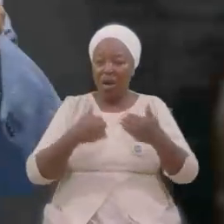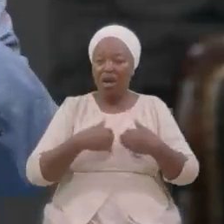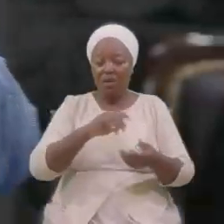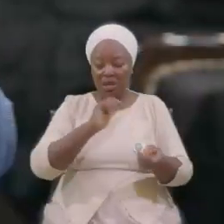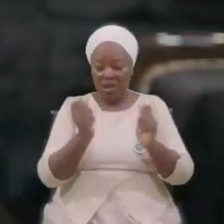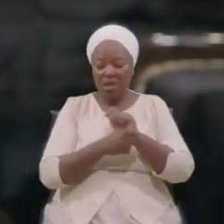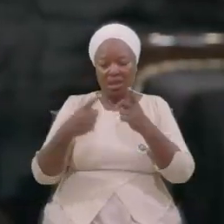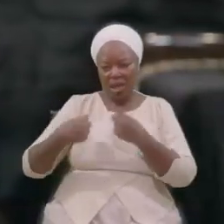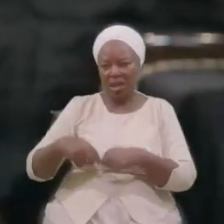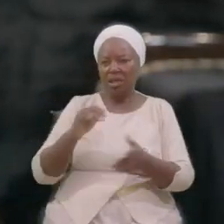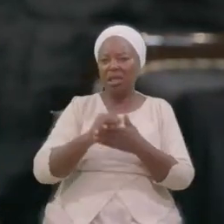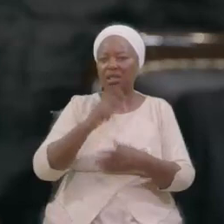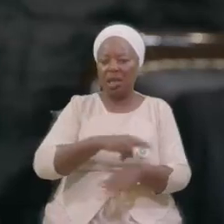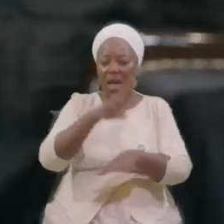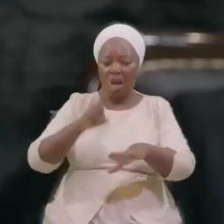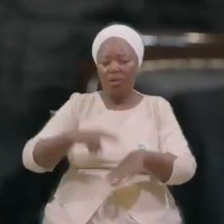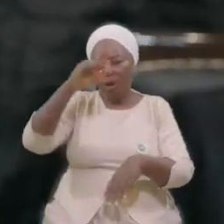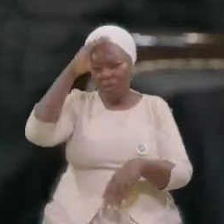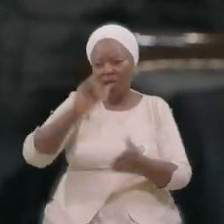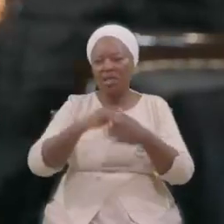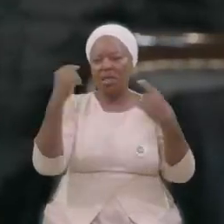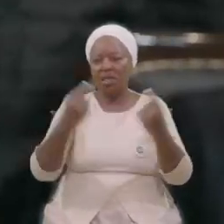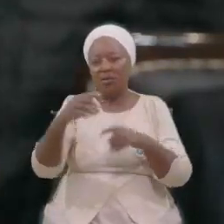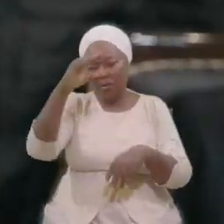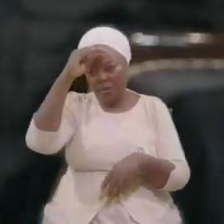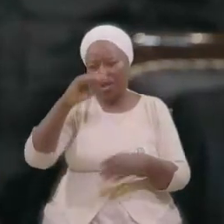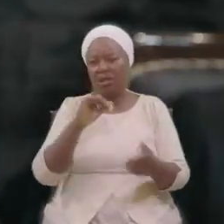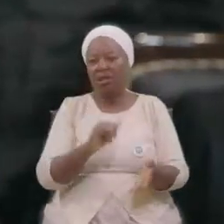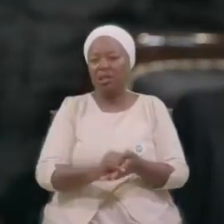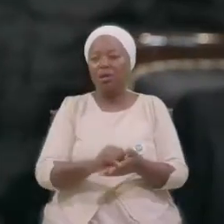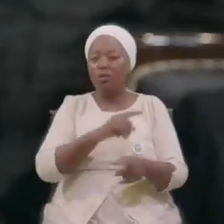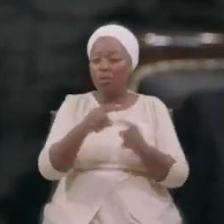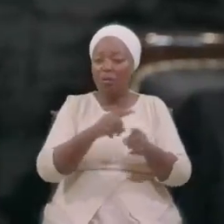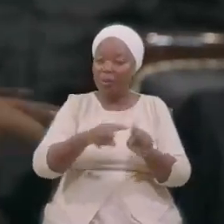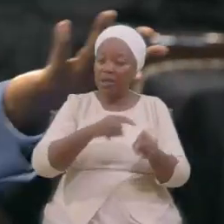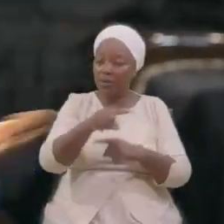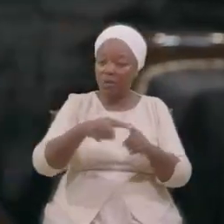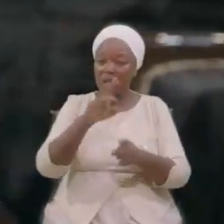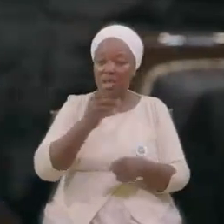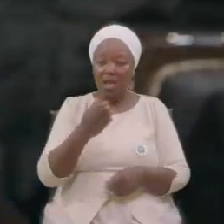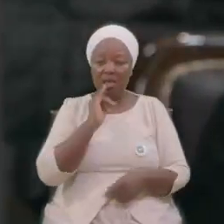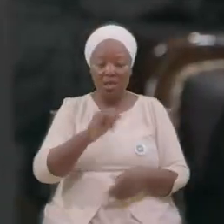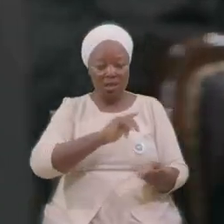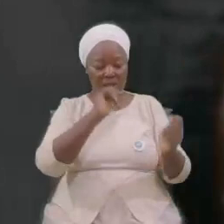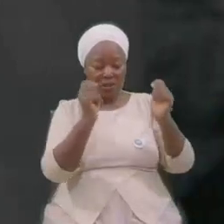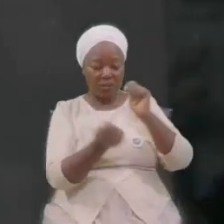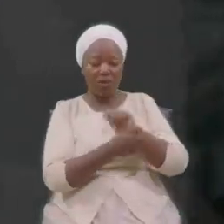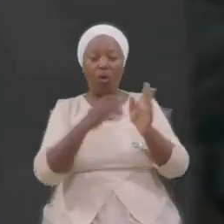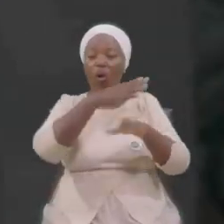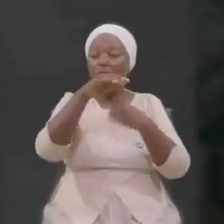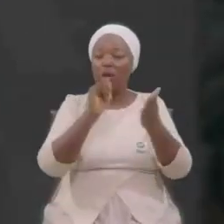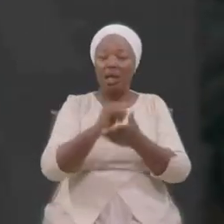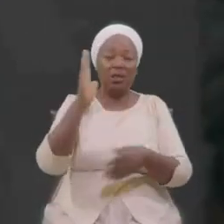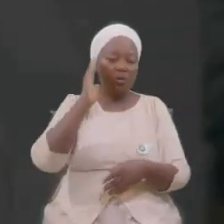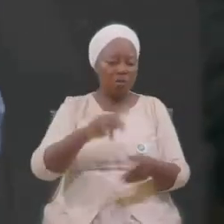sinful man. That's the evil man. When there is transformation, all that will change. That